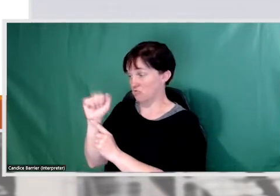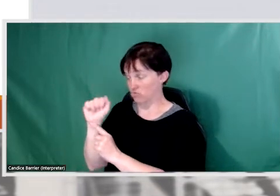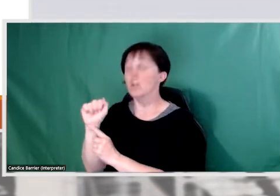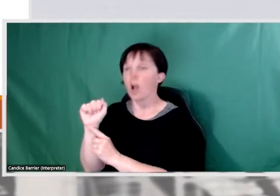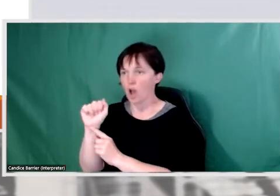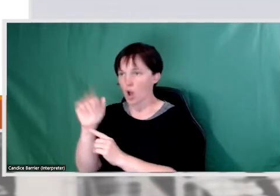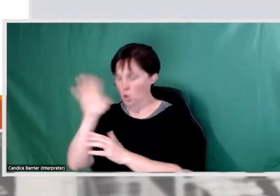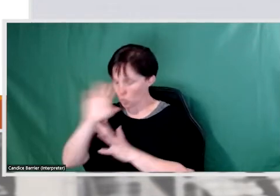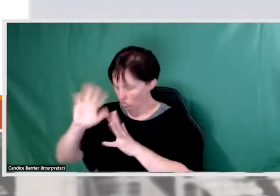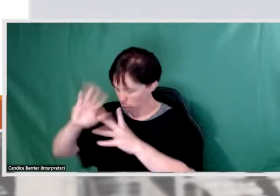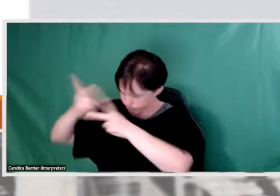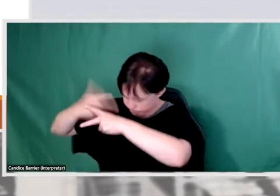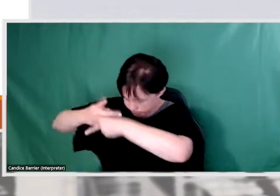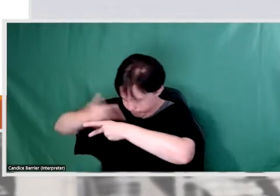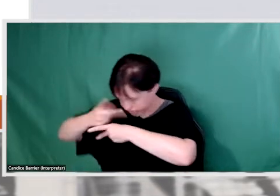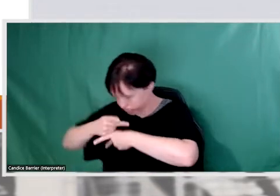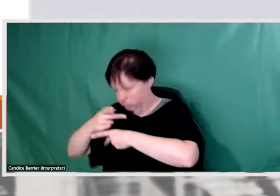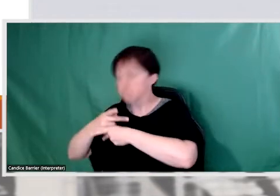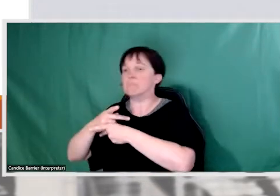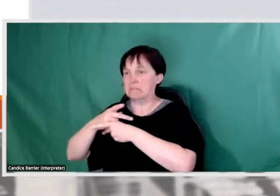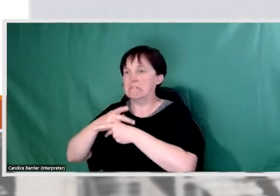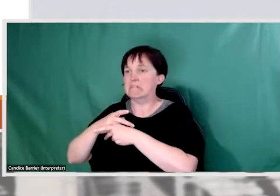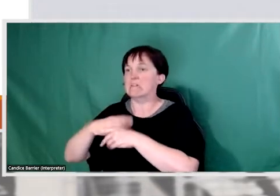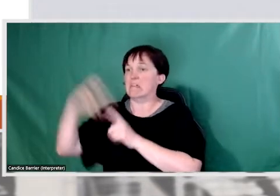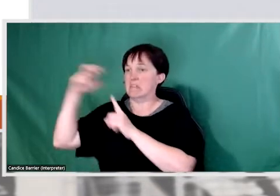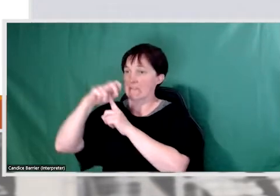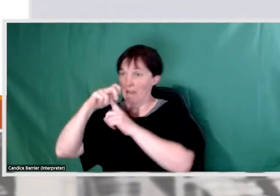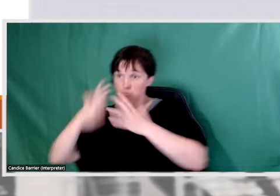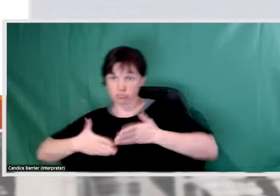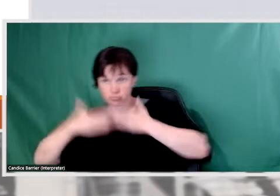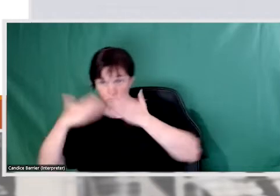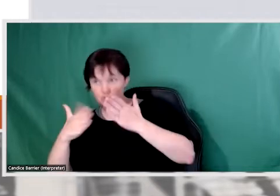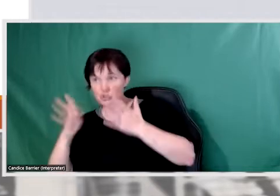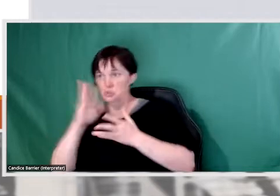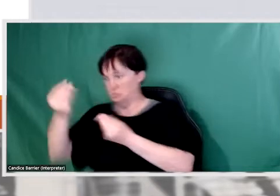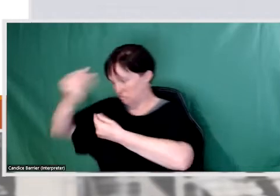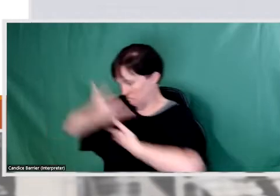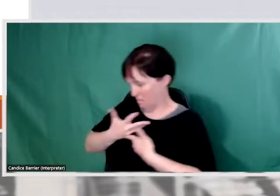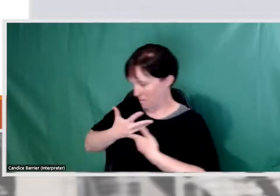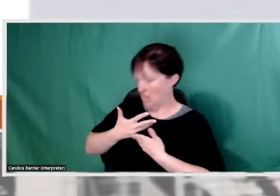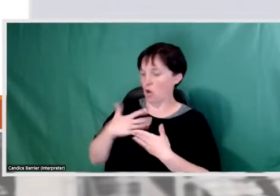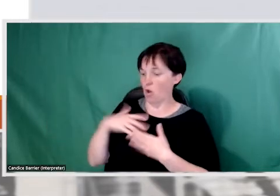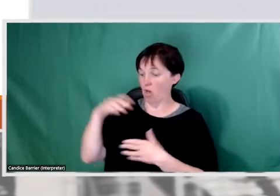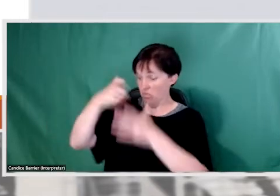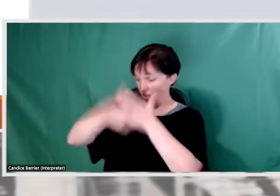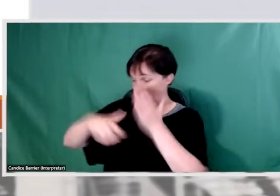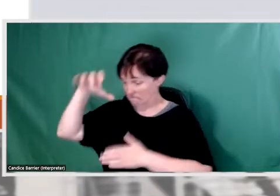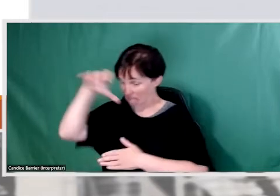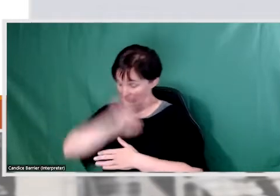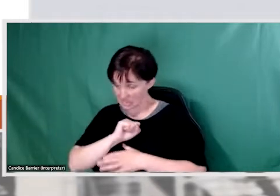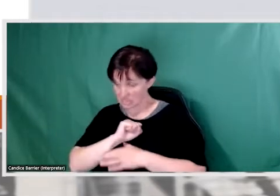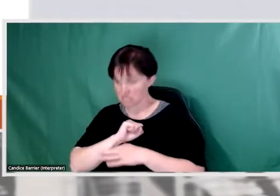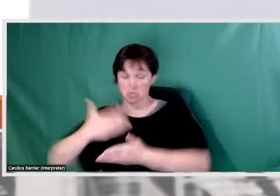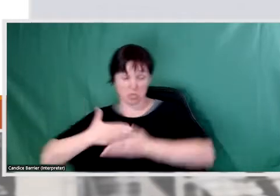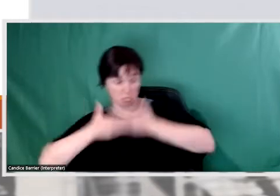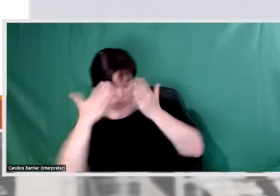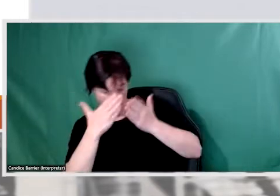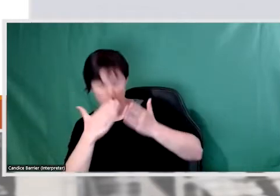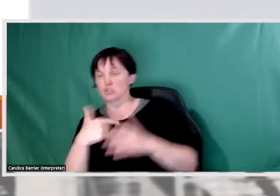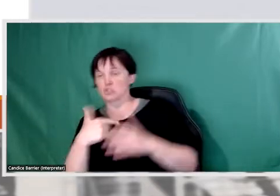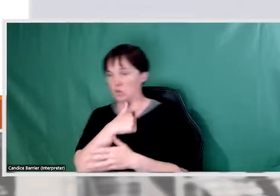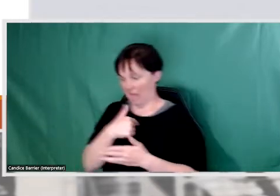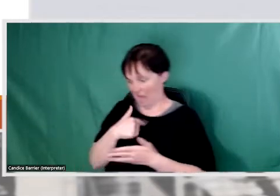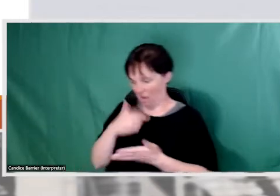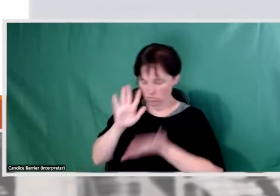out a capital proposal. She'll give me the project narrative and the cost estimate. I will review. We will